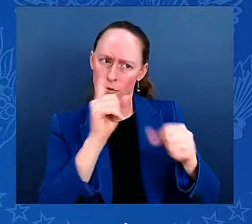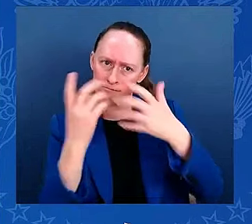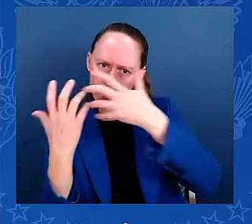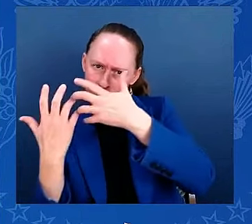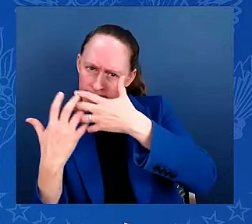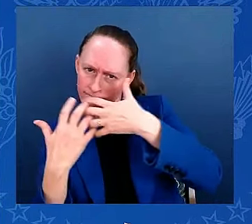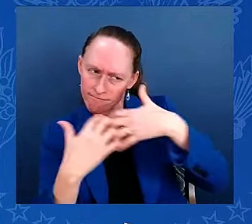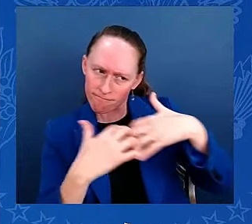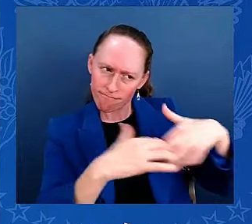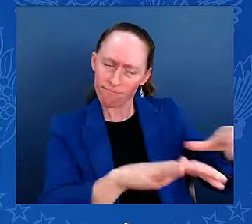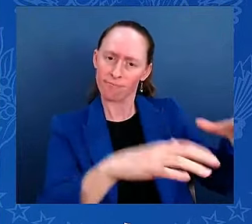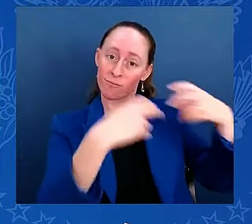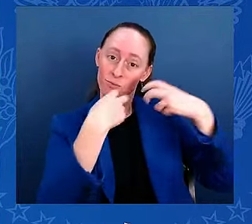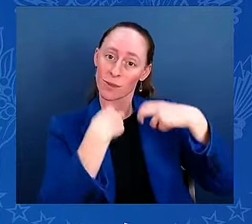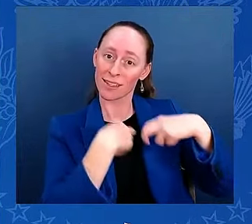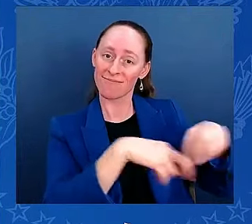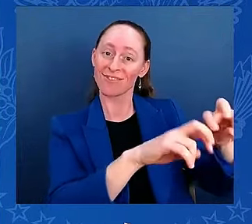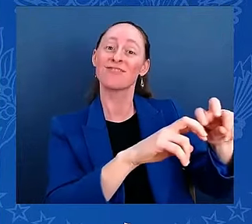what the American people deserve.